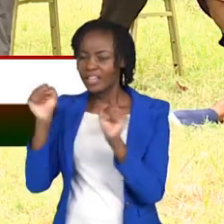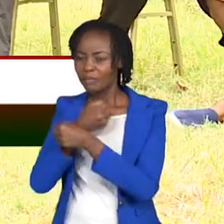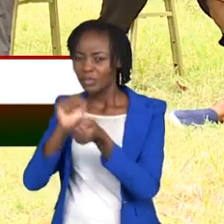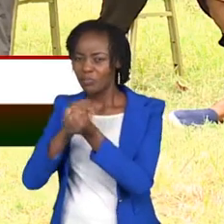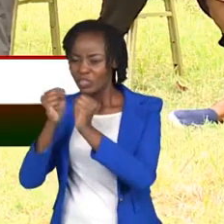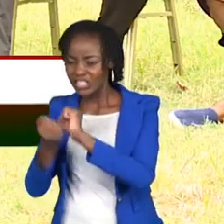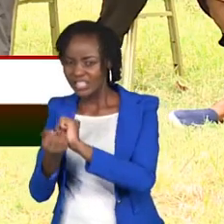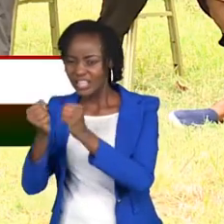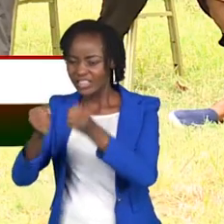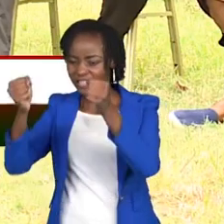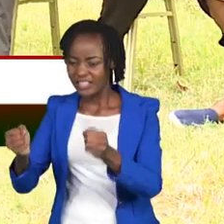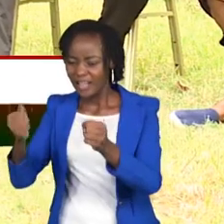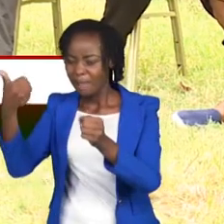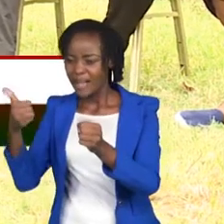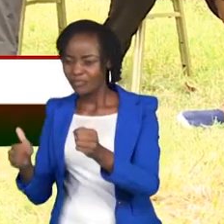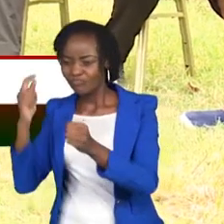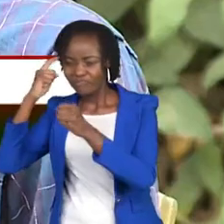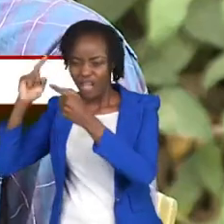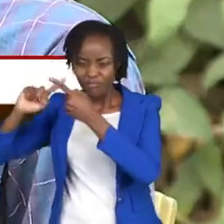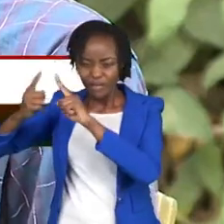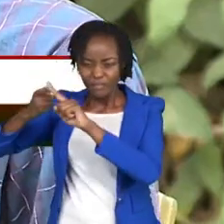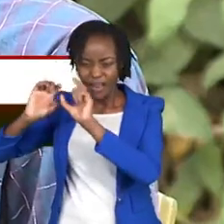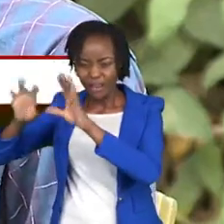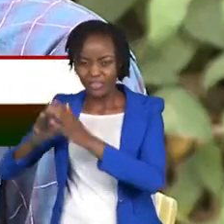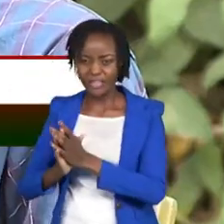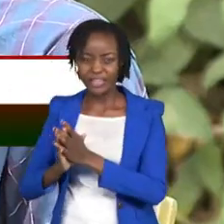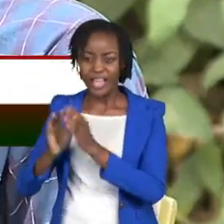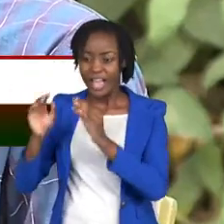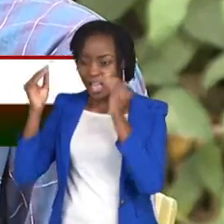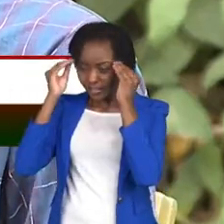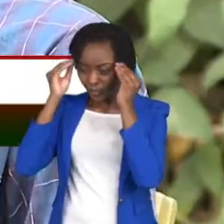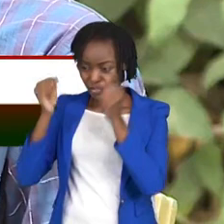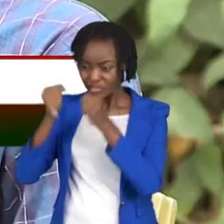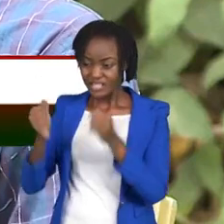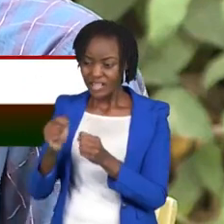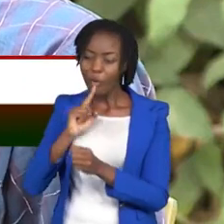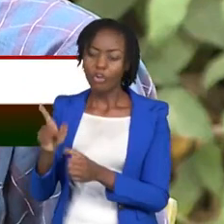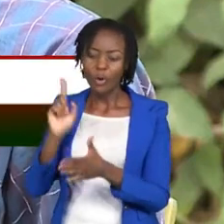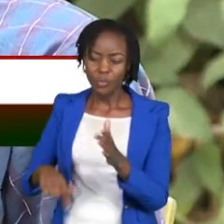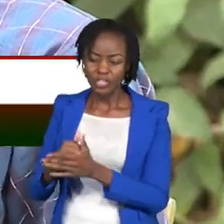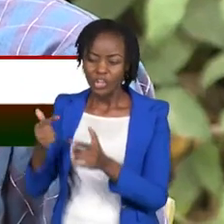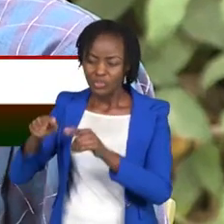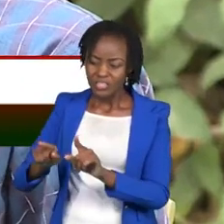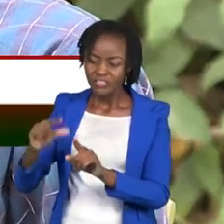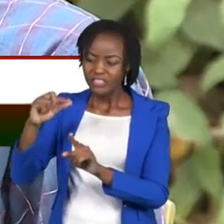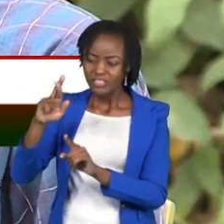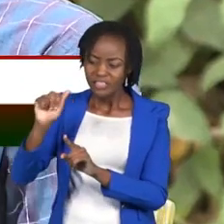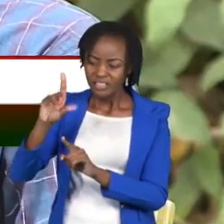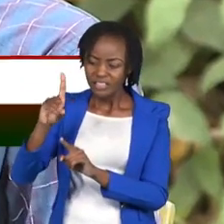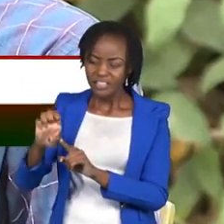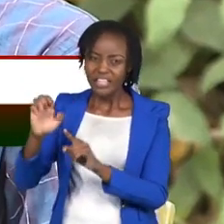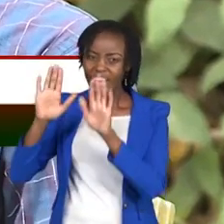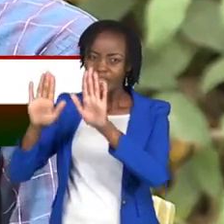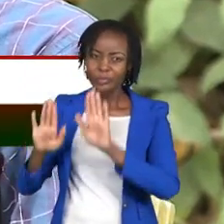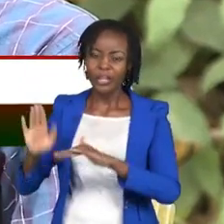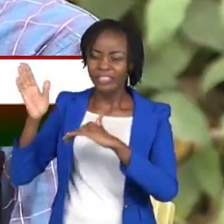think beyond their nose. You see, an education system that tells them, you know what, your grades are more important, you know, than even